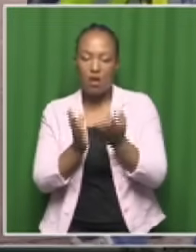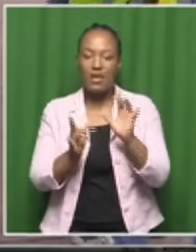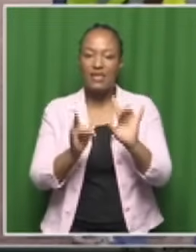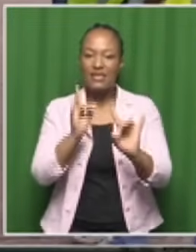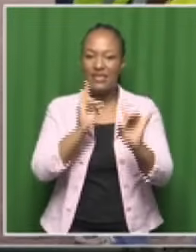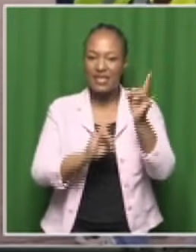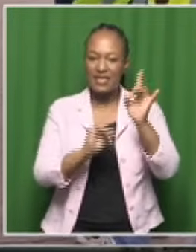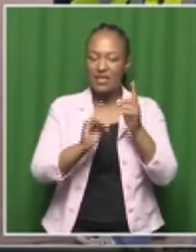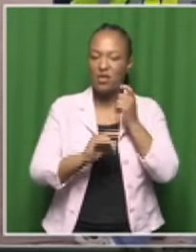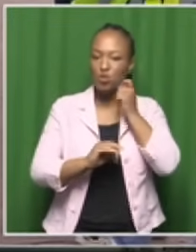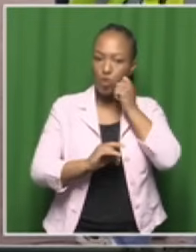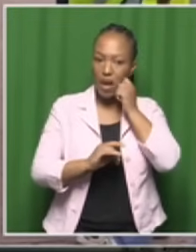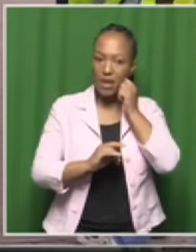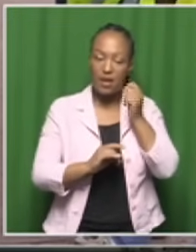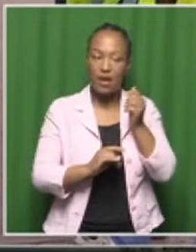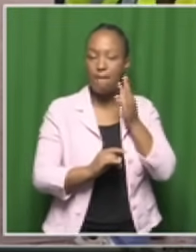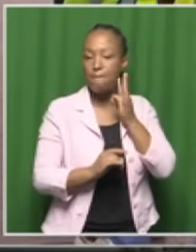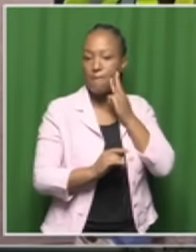in Mamelodi, where